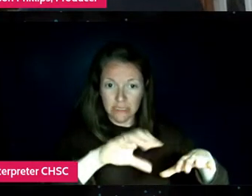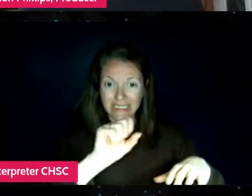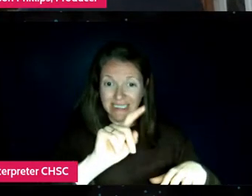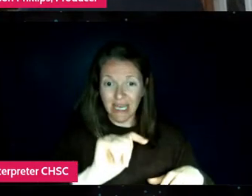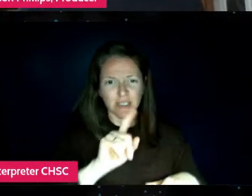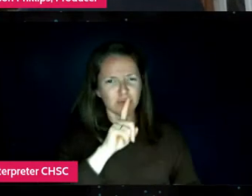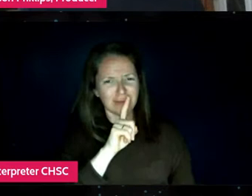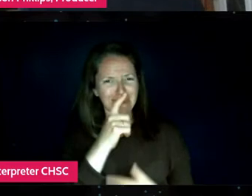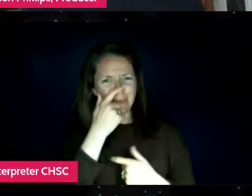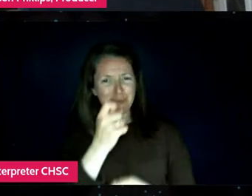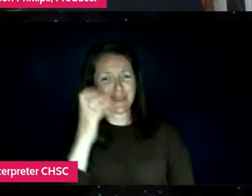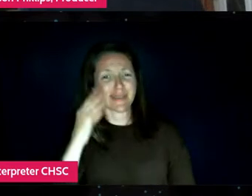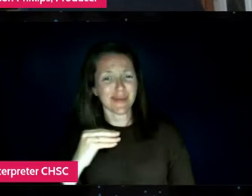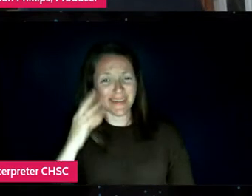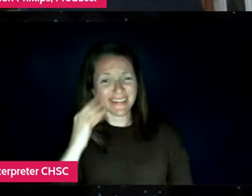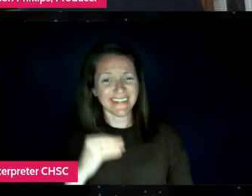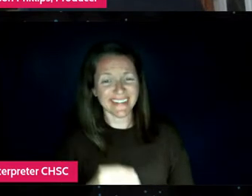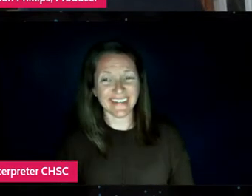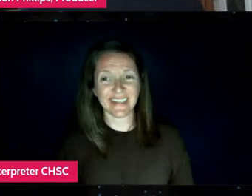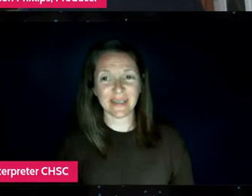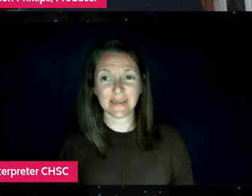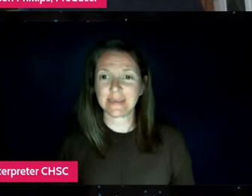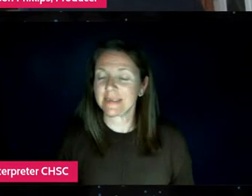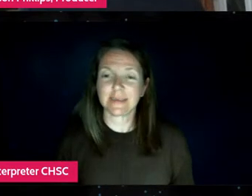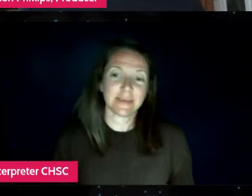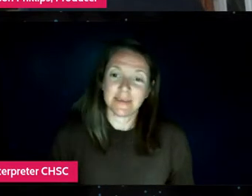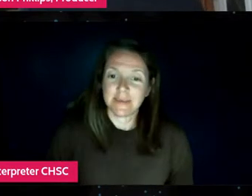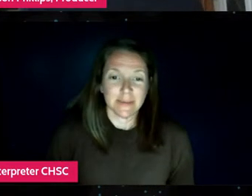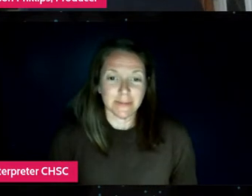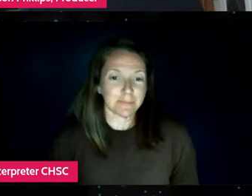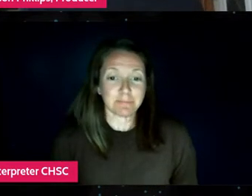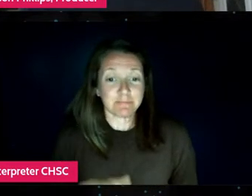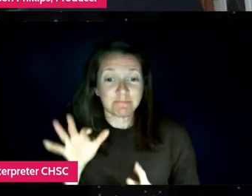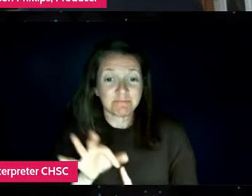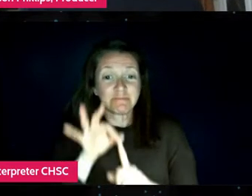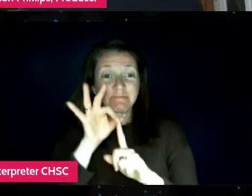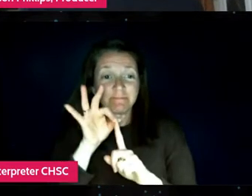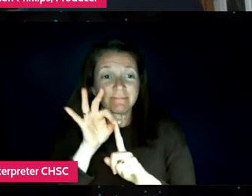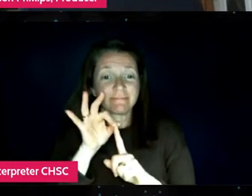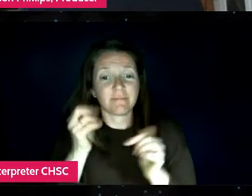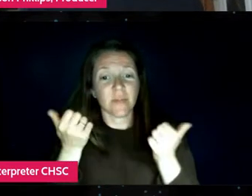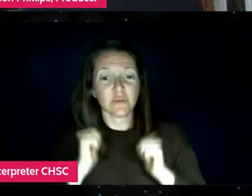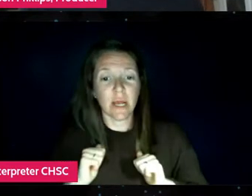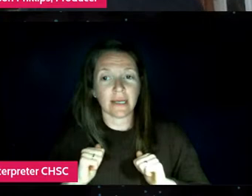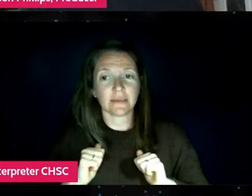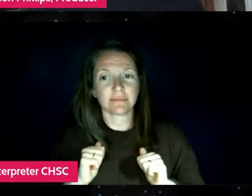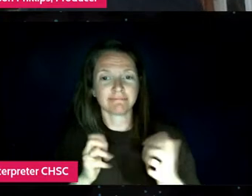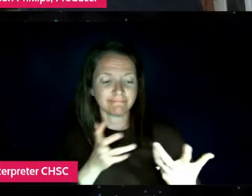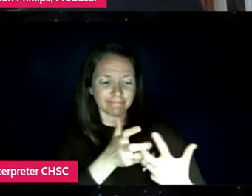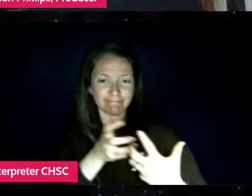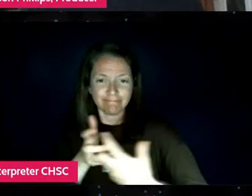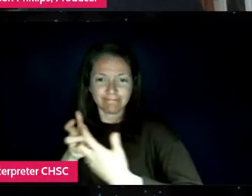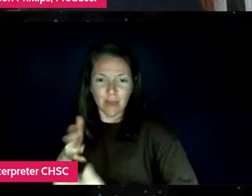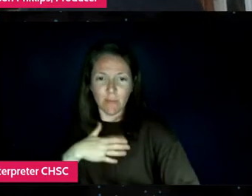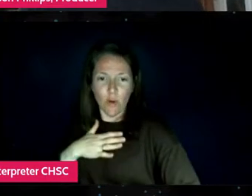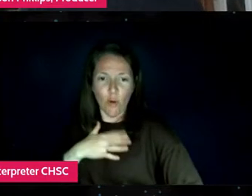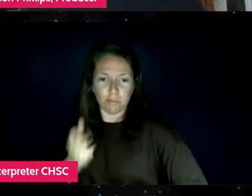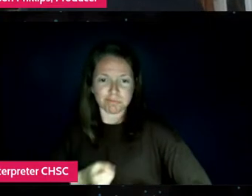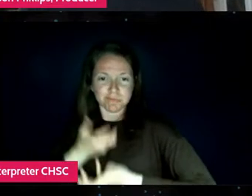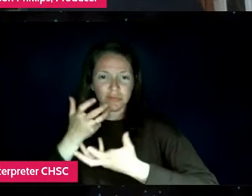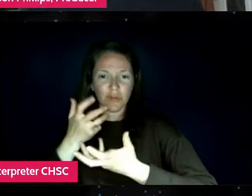interesting experience. You know, very, very unique in trying to adapt our own individual voices for a collective